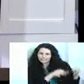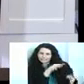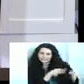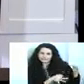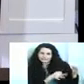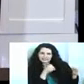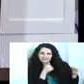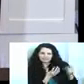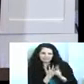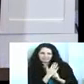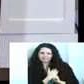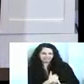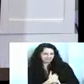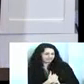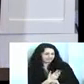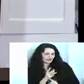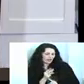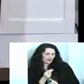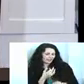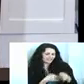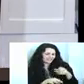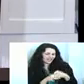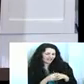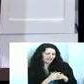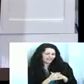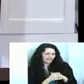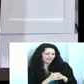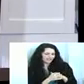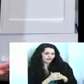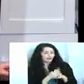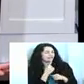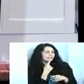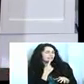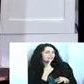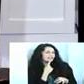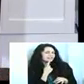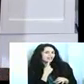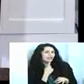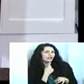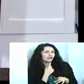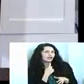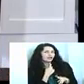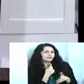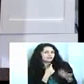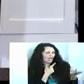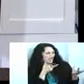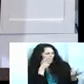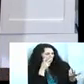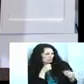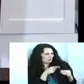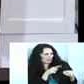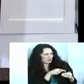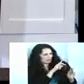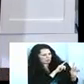didn't condemn me. He didn't tell me, well, I don't want to hear anymore because you're going to hell anyway.